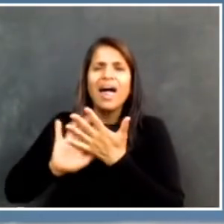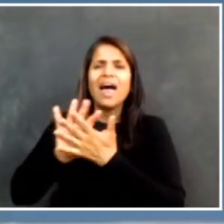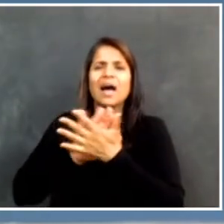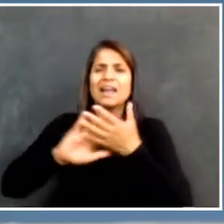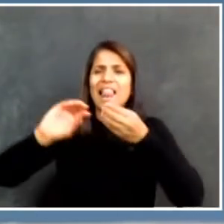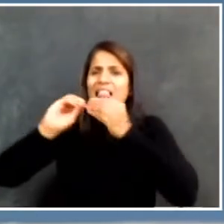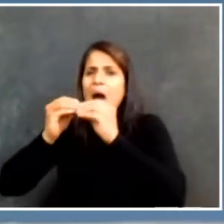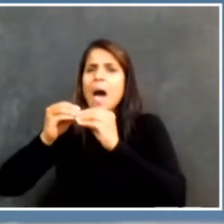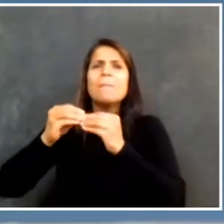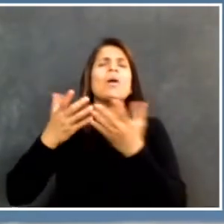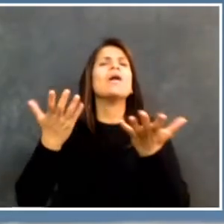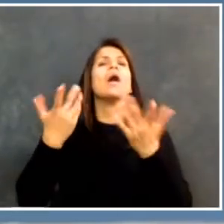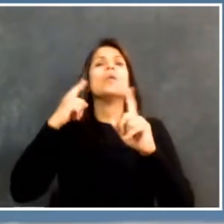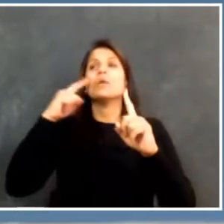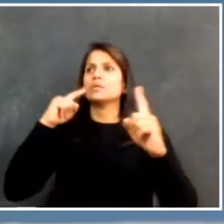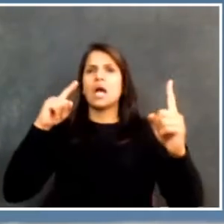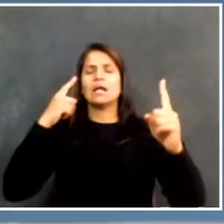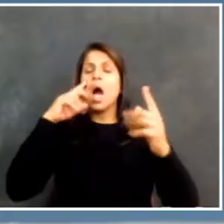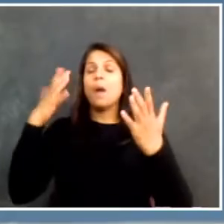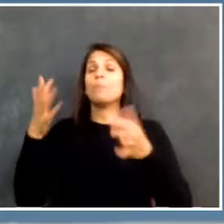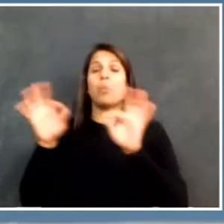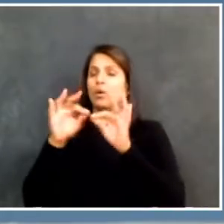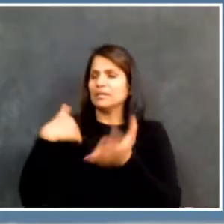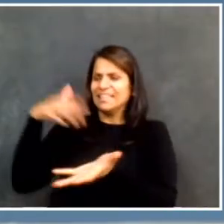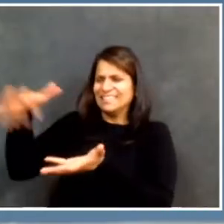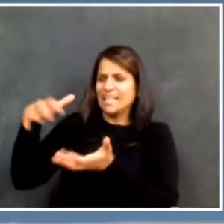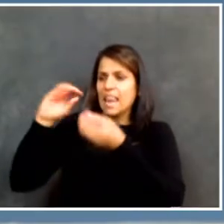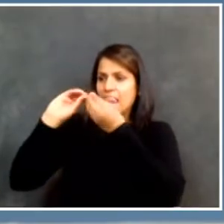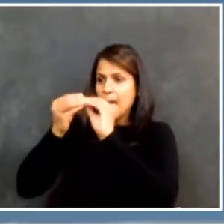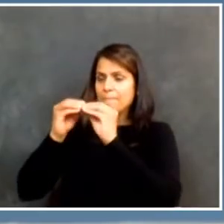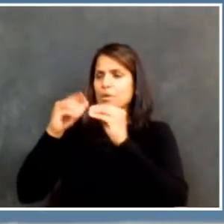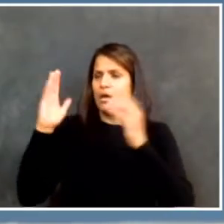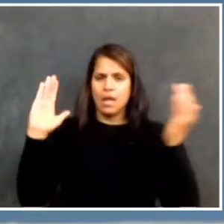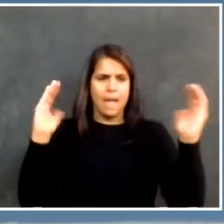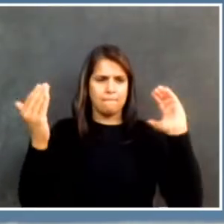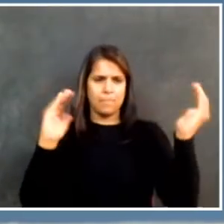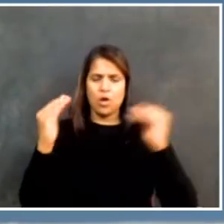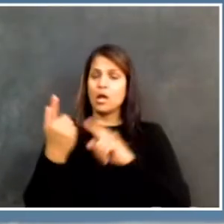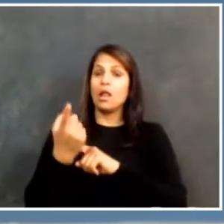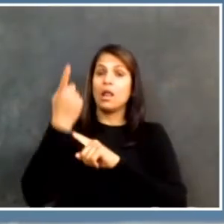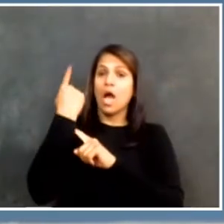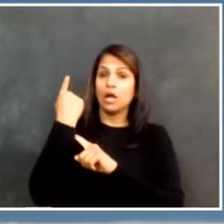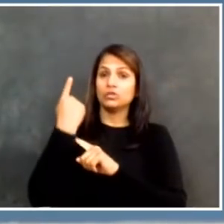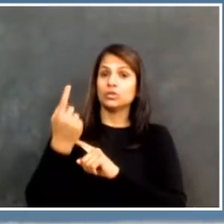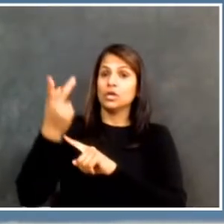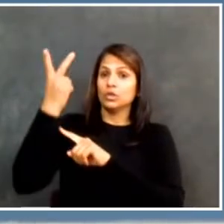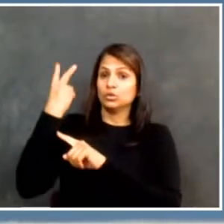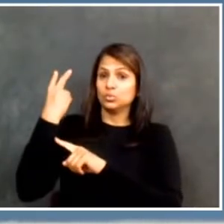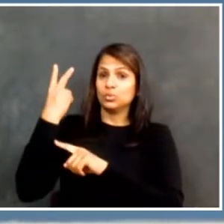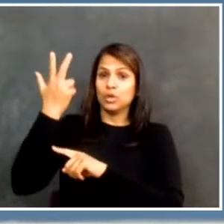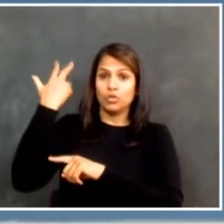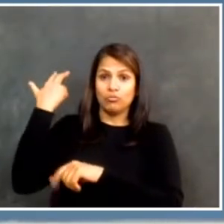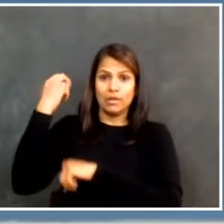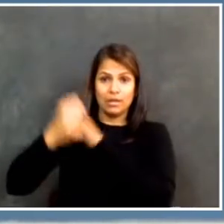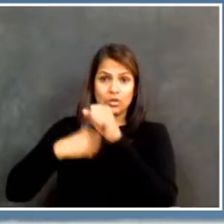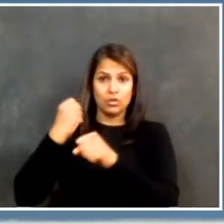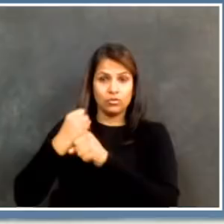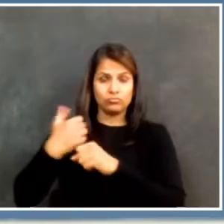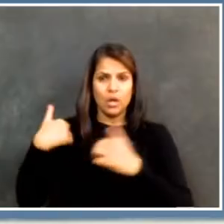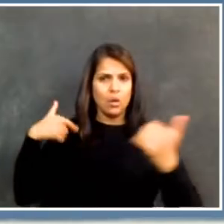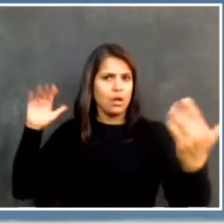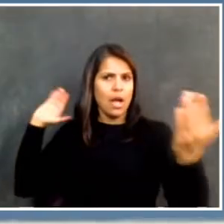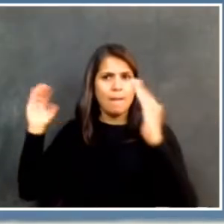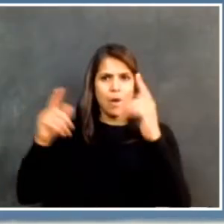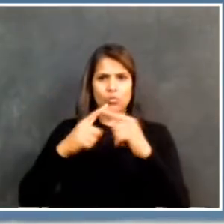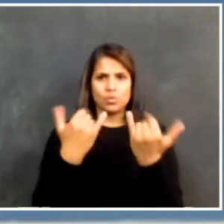apart the type of question that you're asking. So for right now, all that we can say is